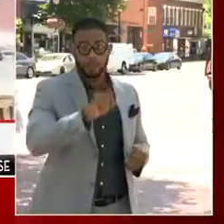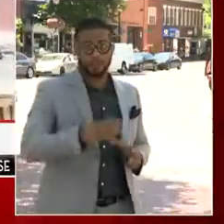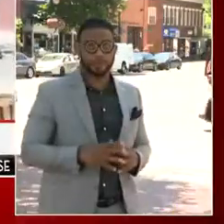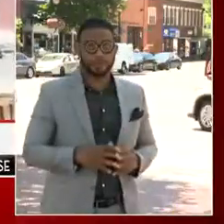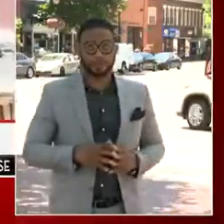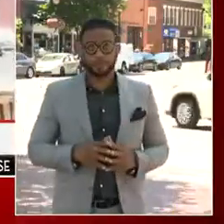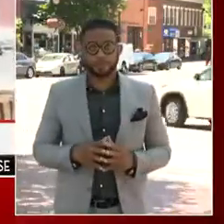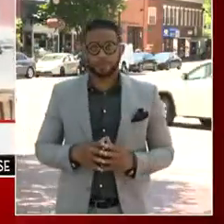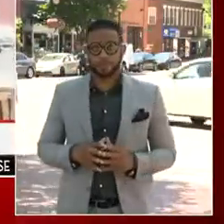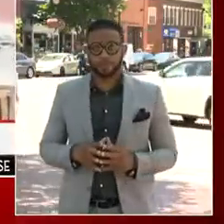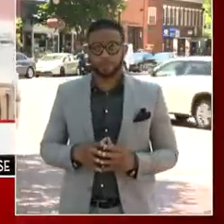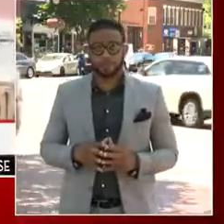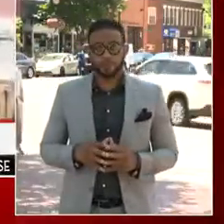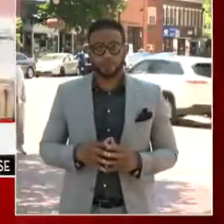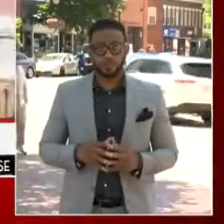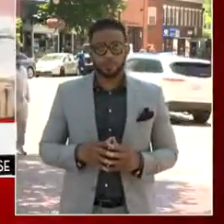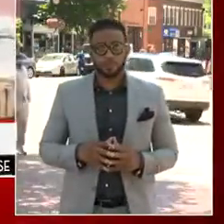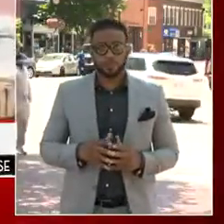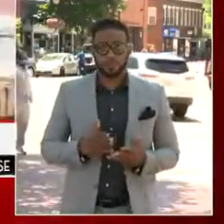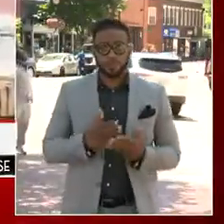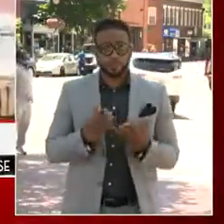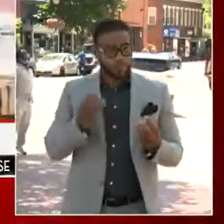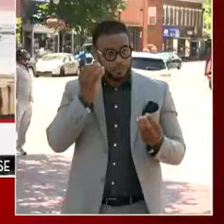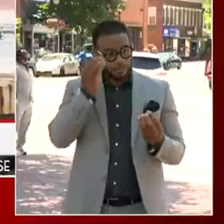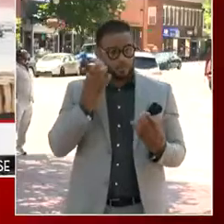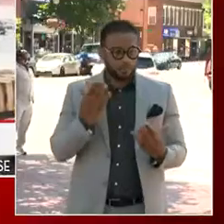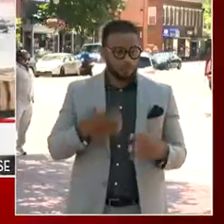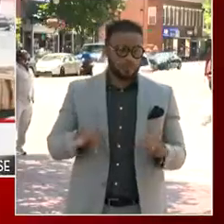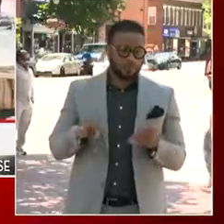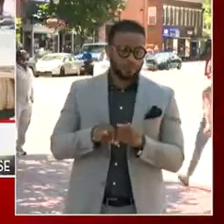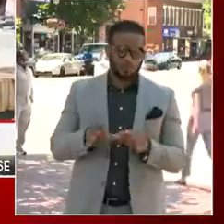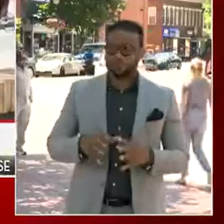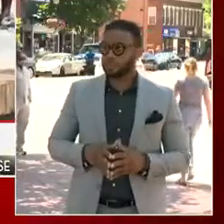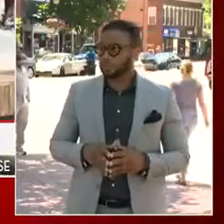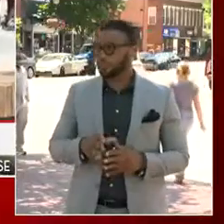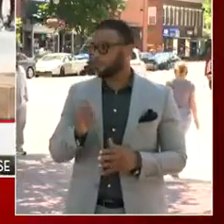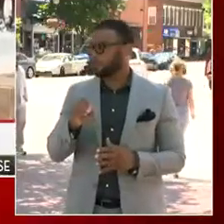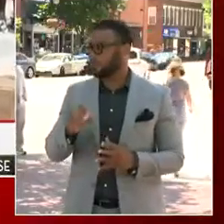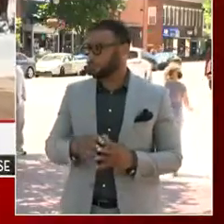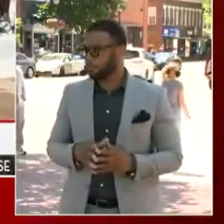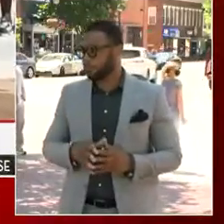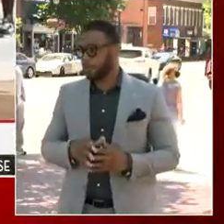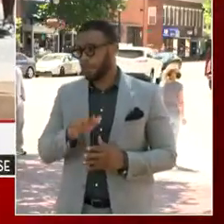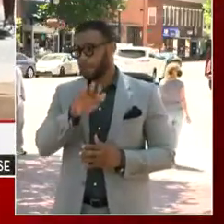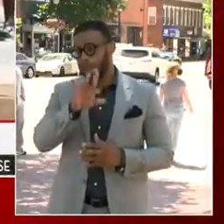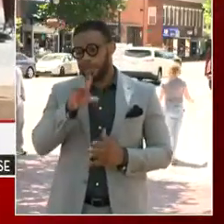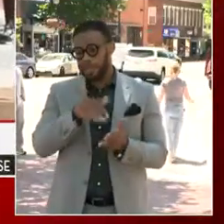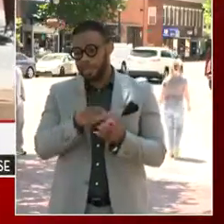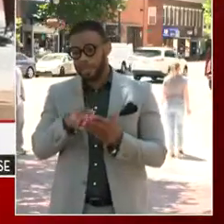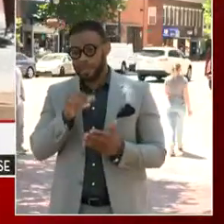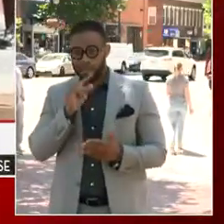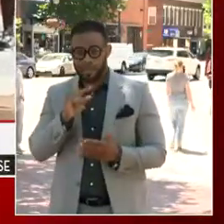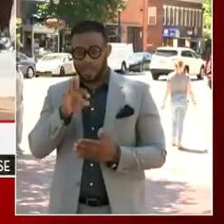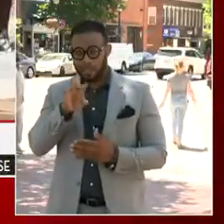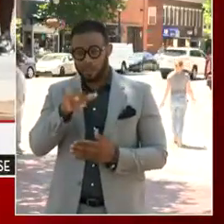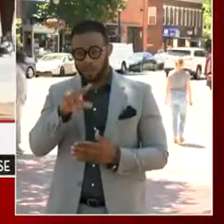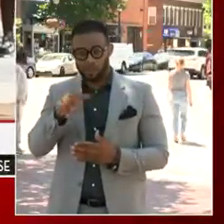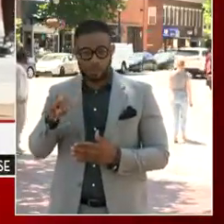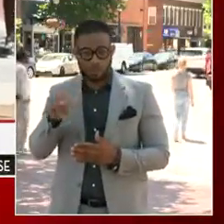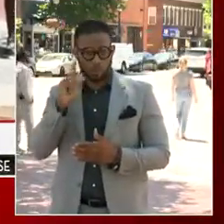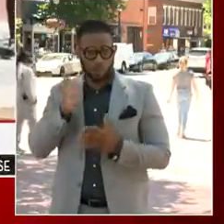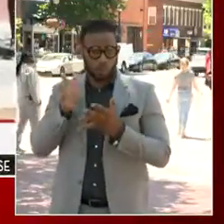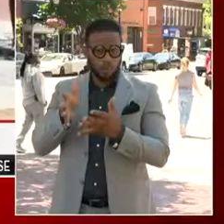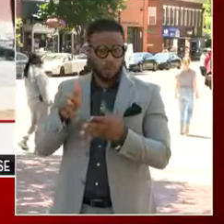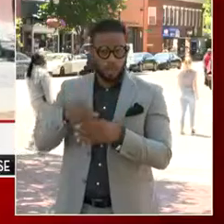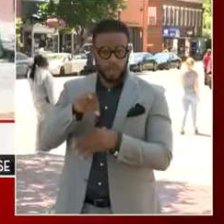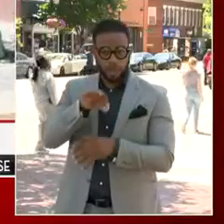See, he knew I was giving some good information before the mayor came. So, $58 million is in FY22 with the